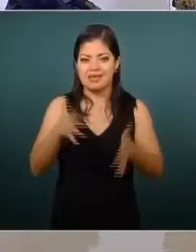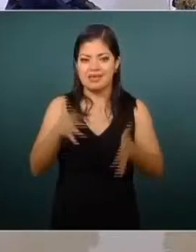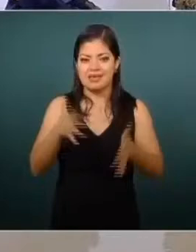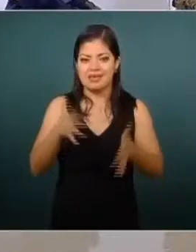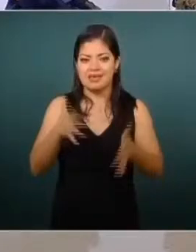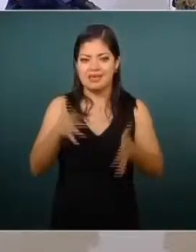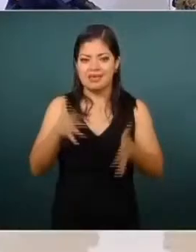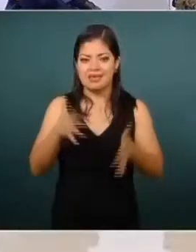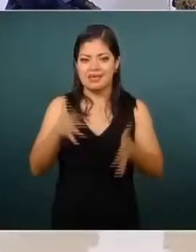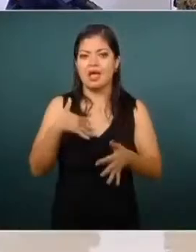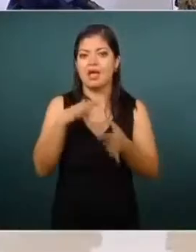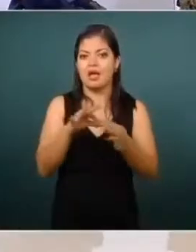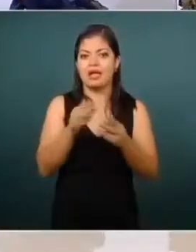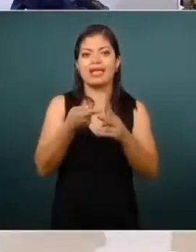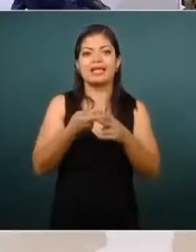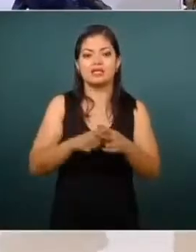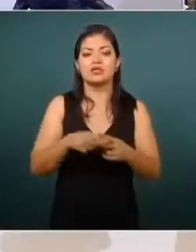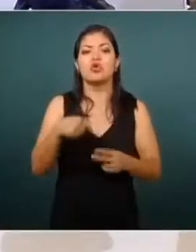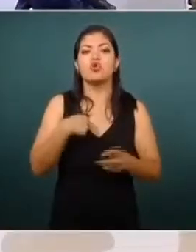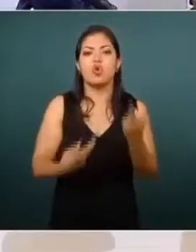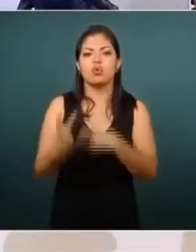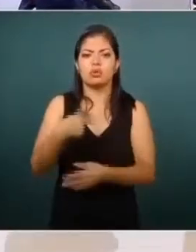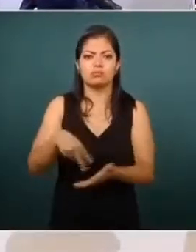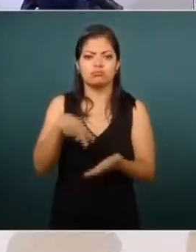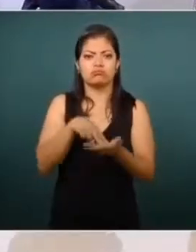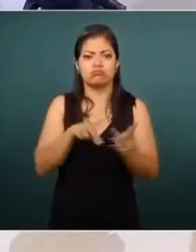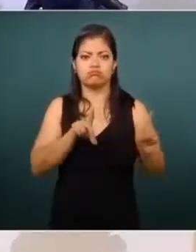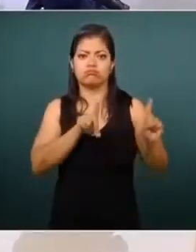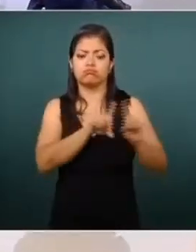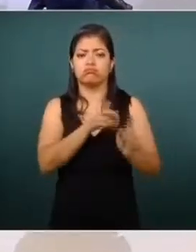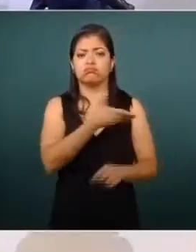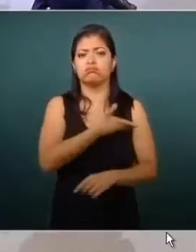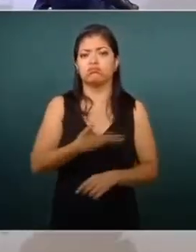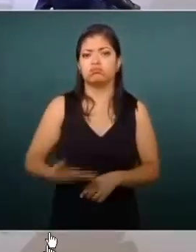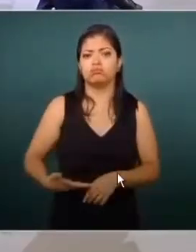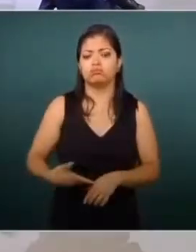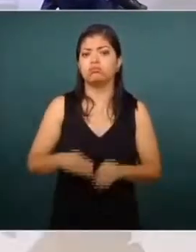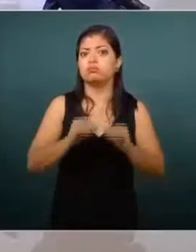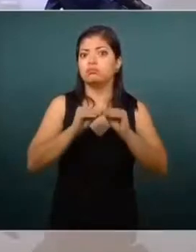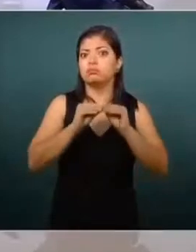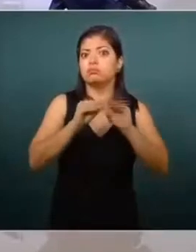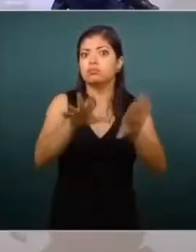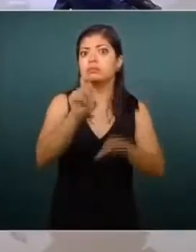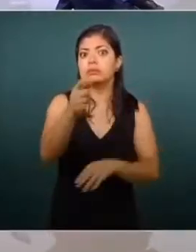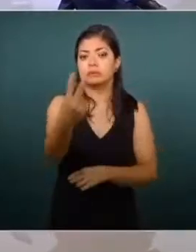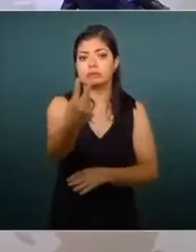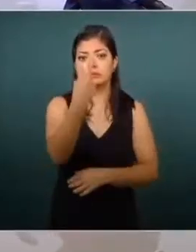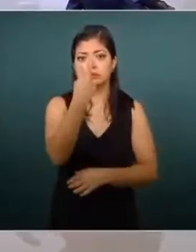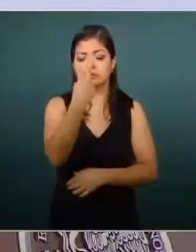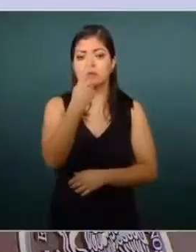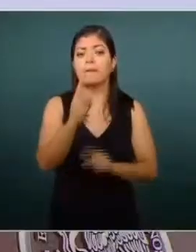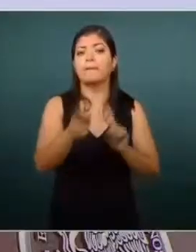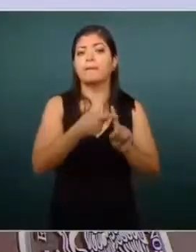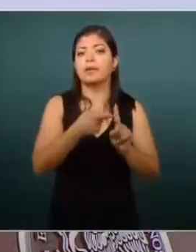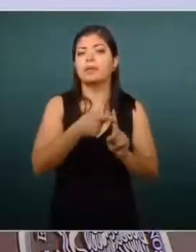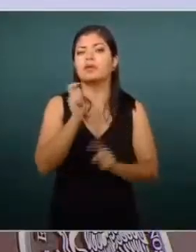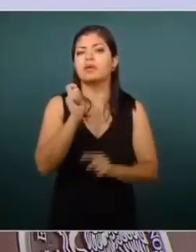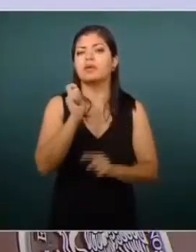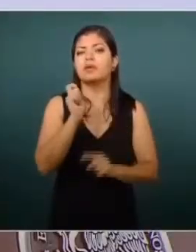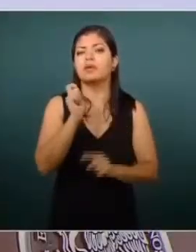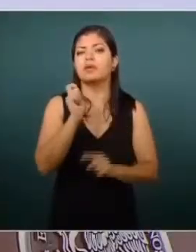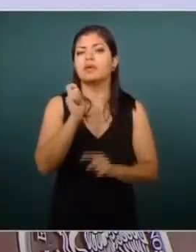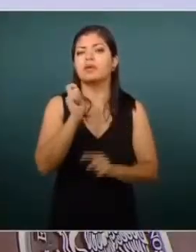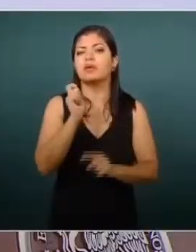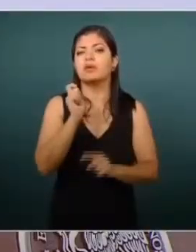them soon. Yo estoy aquí acompañando al presidente para mandar también un mensaje claro de que hoy lo primero es cuidar a nuestro estado y cuidar al